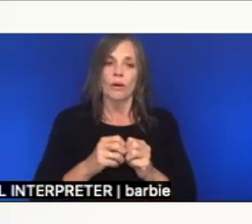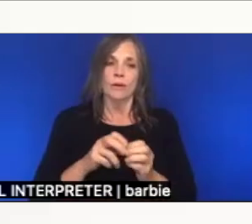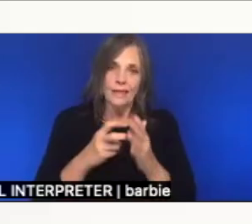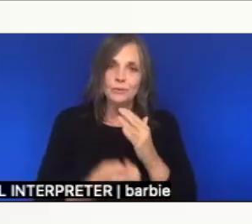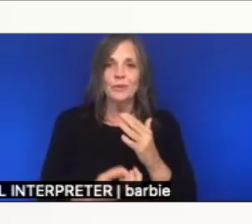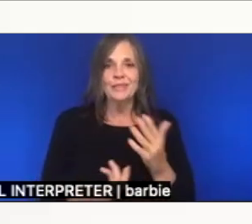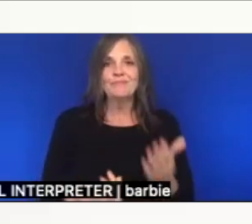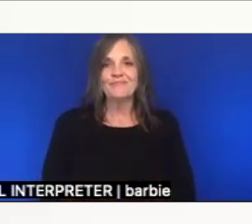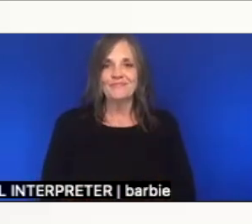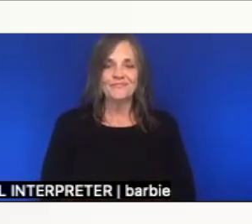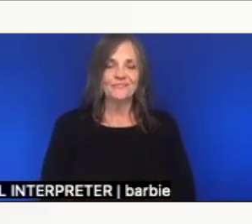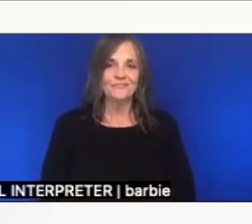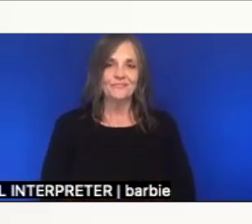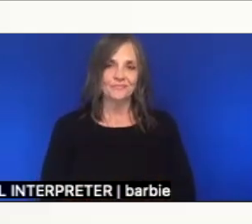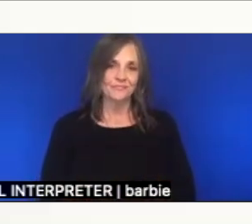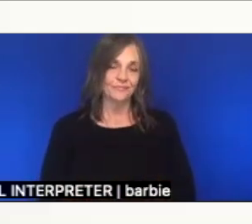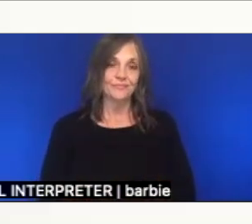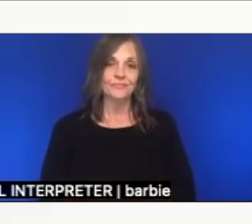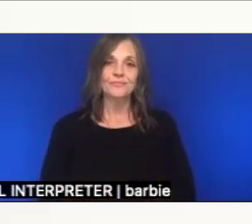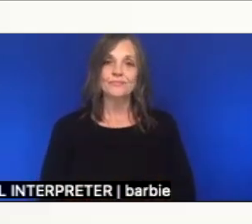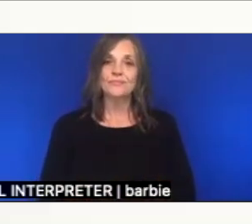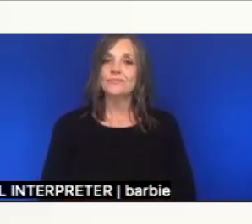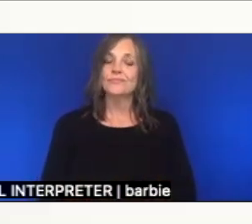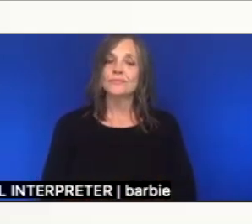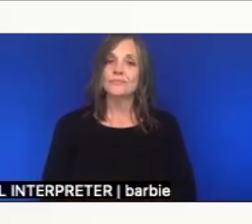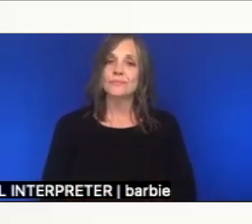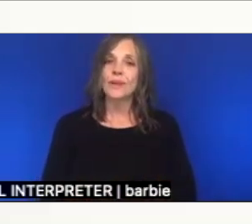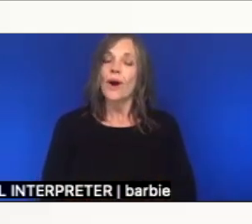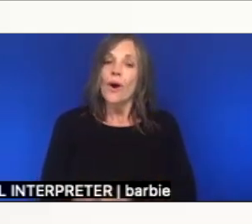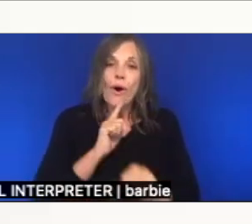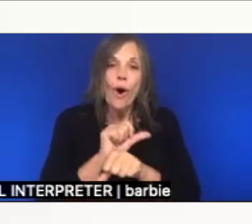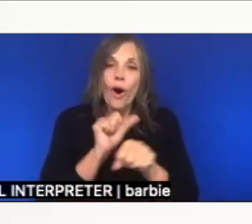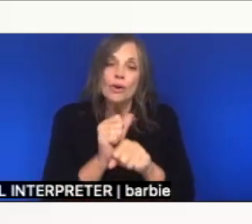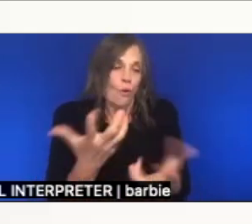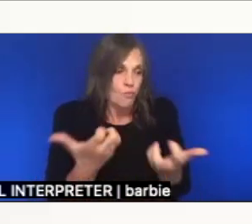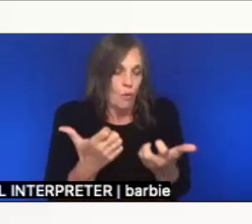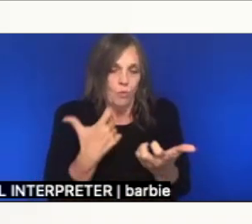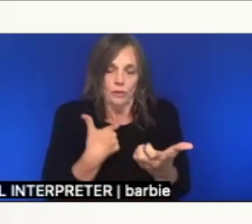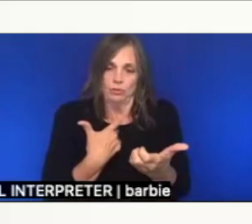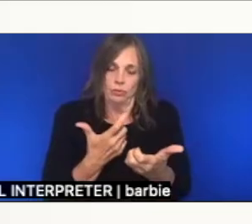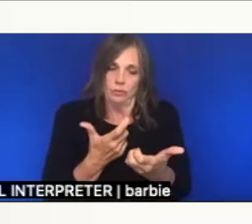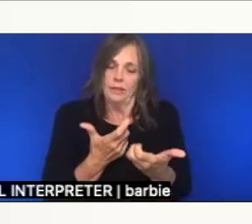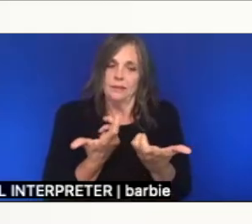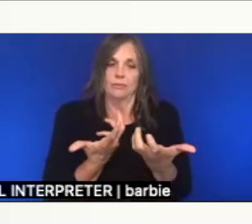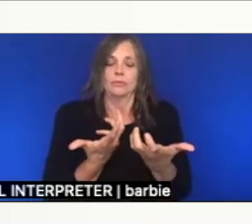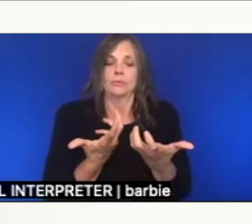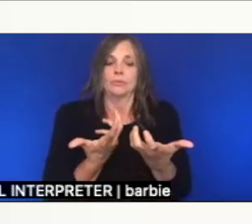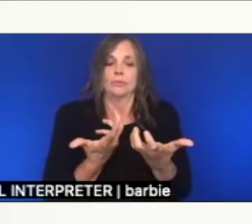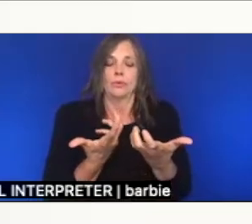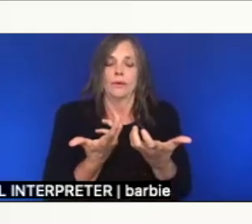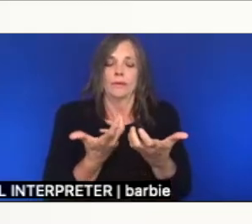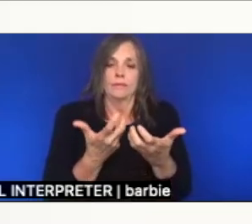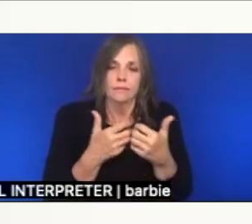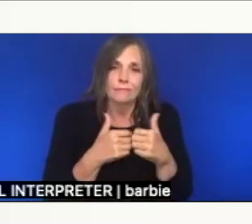And all in all, what we want to do is that we want to expand the way that we communicate, and also to expand